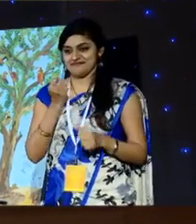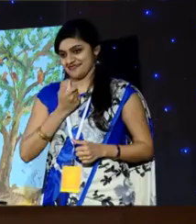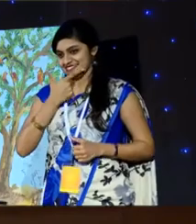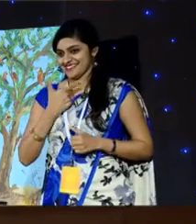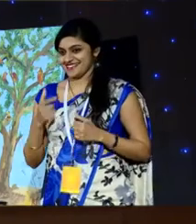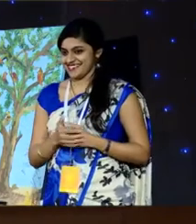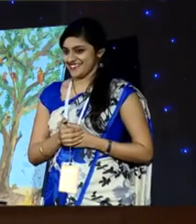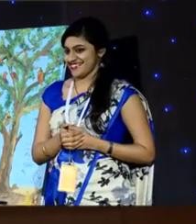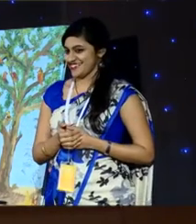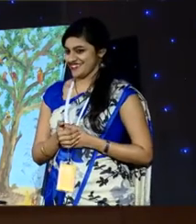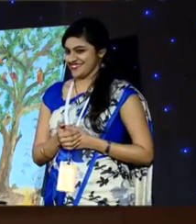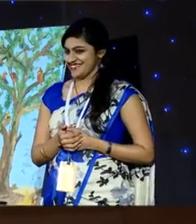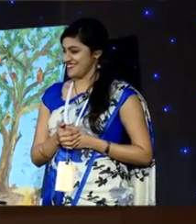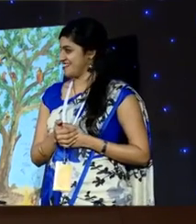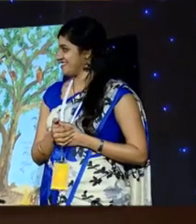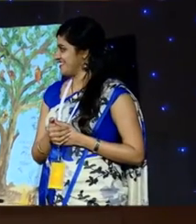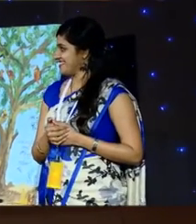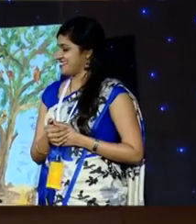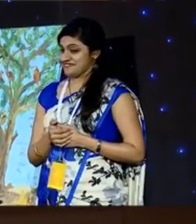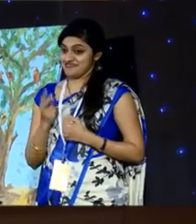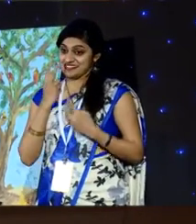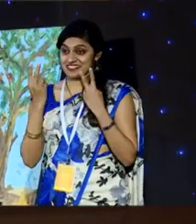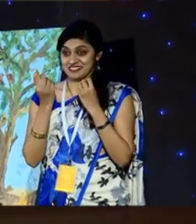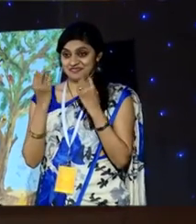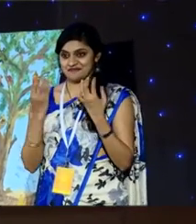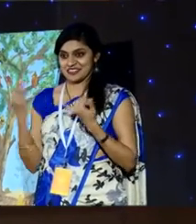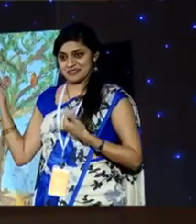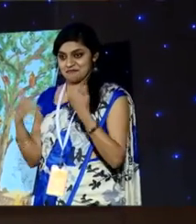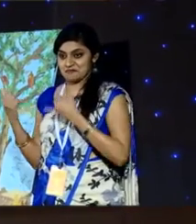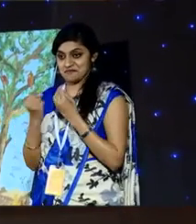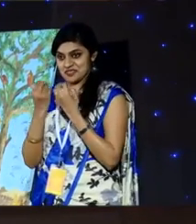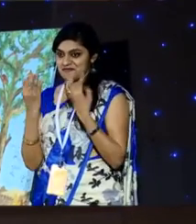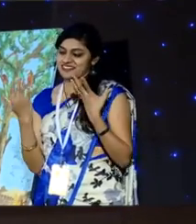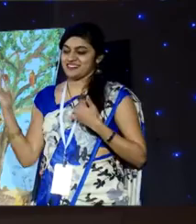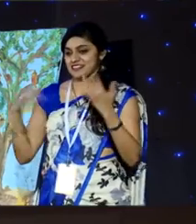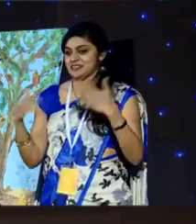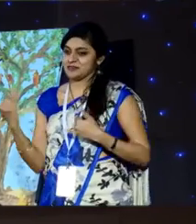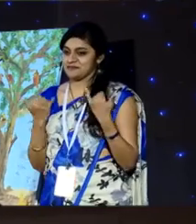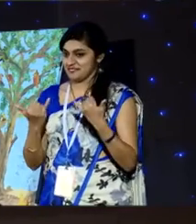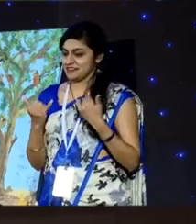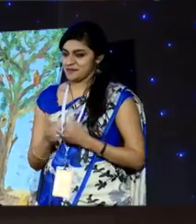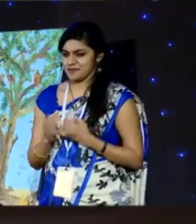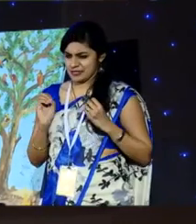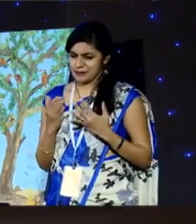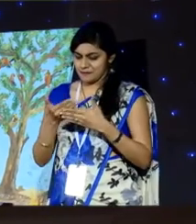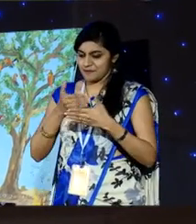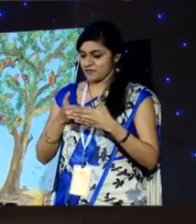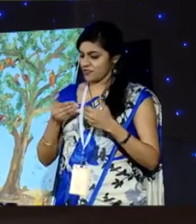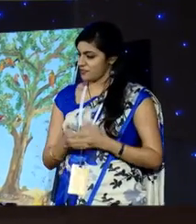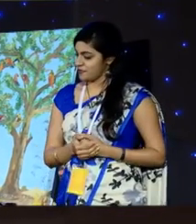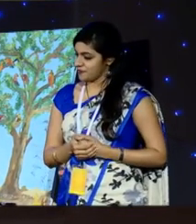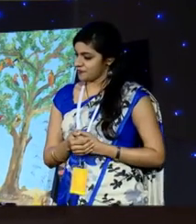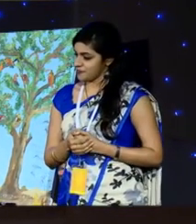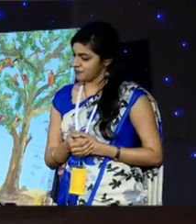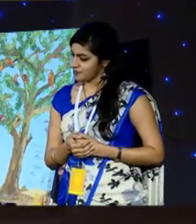There are a lot of thoughtful things and a lot of people is going to come and share journeys, right? Before I start, with no